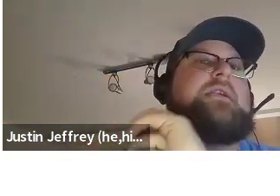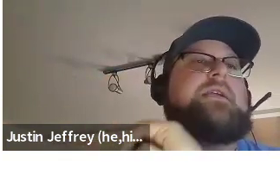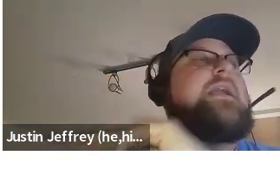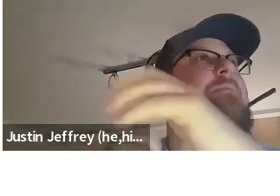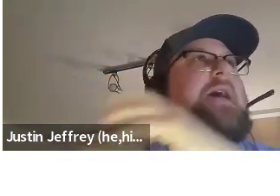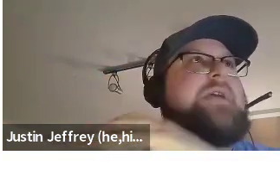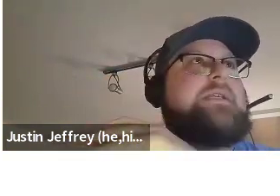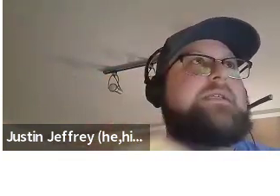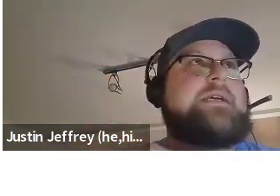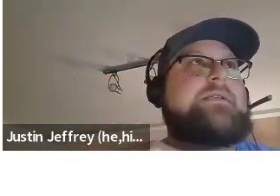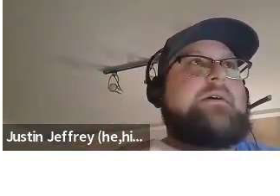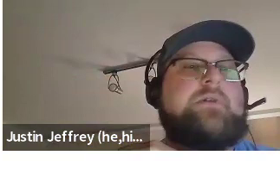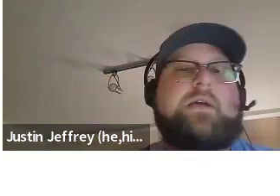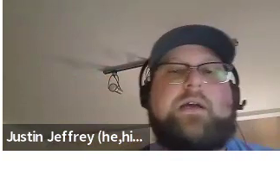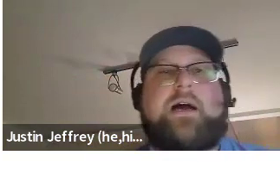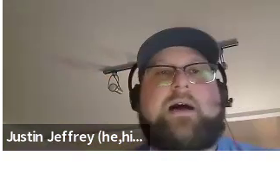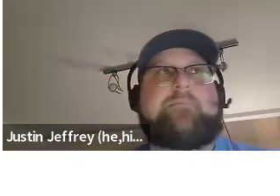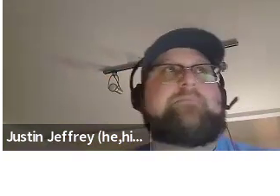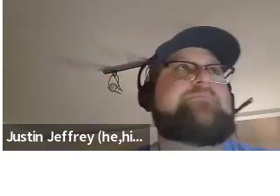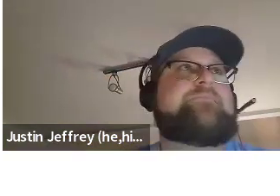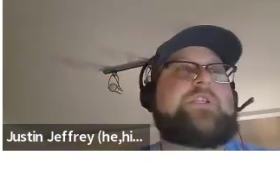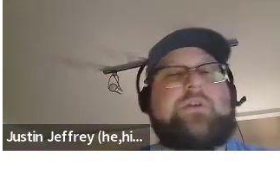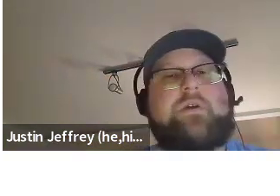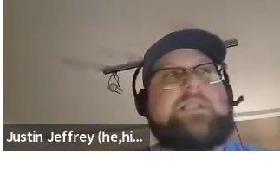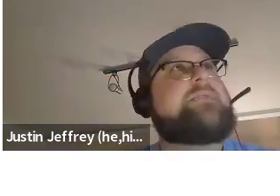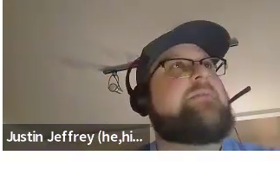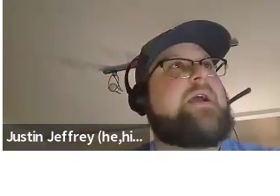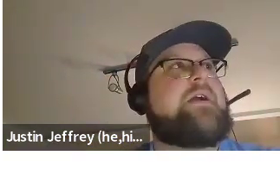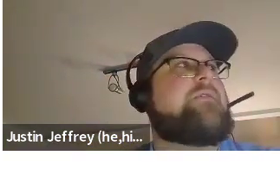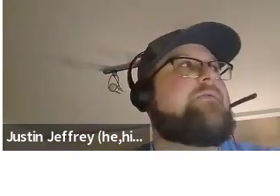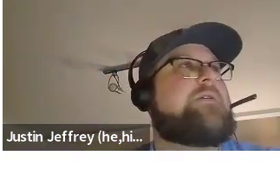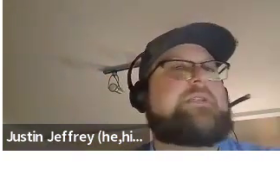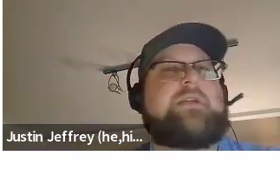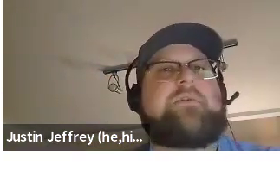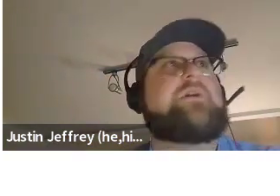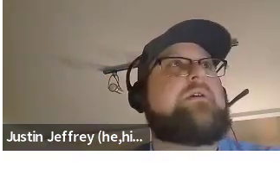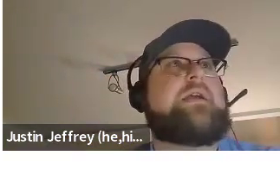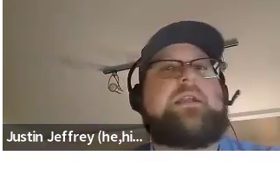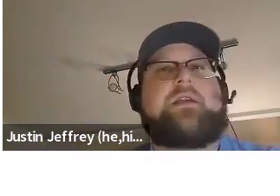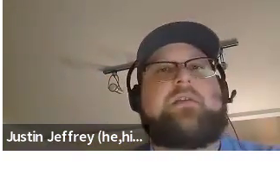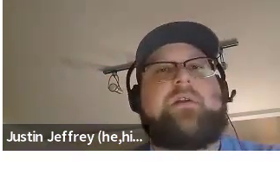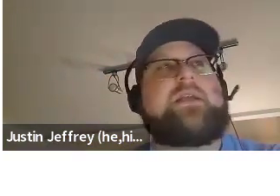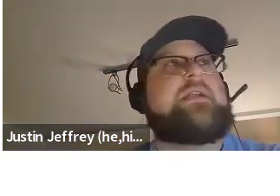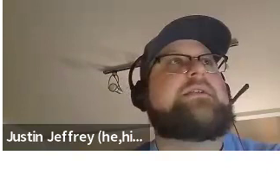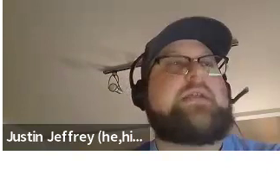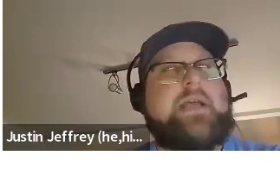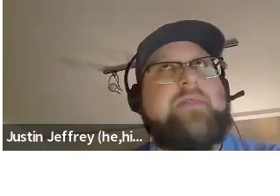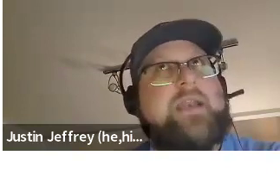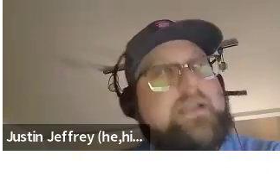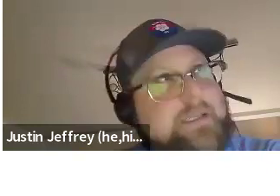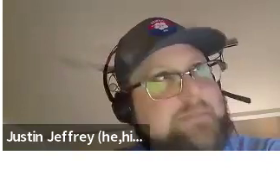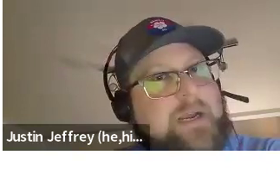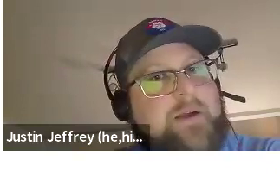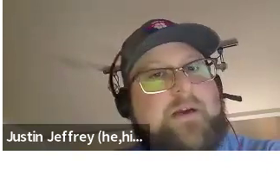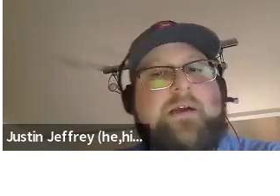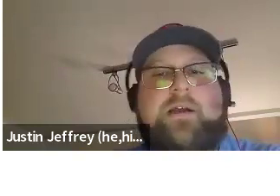well that can help navigate these things. So just don't want this to be a barrier for folks. And if you're hearing it in the community